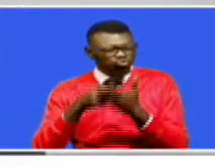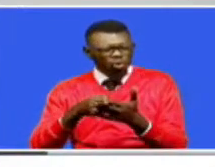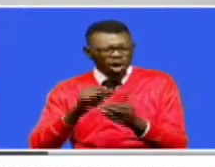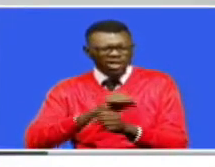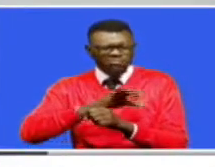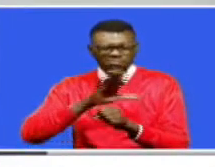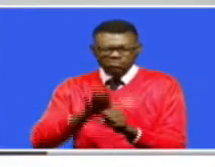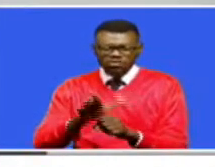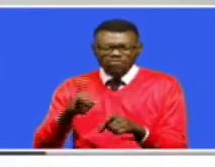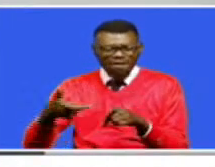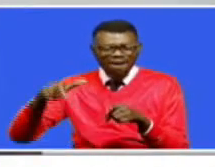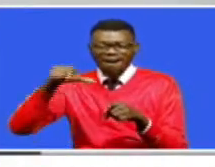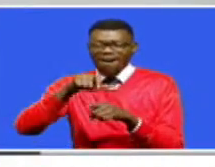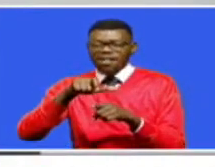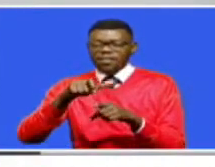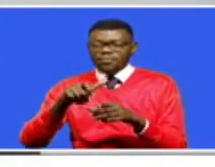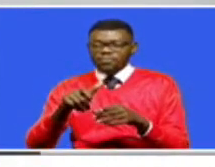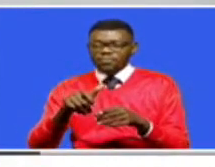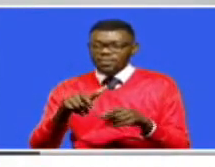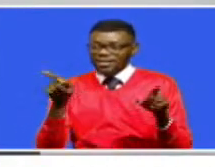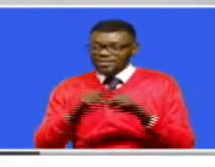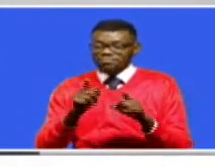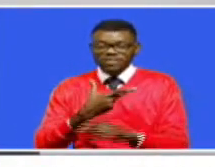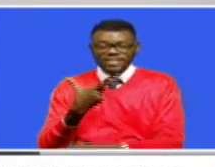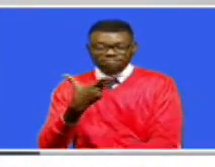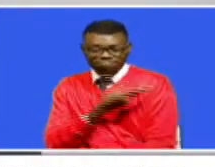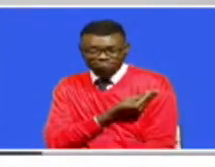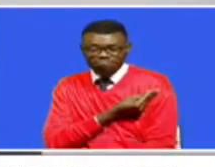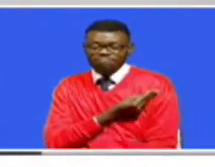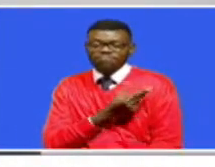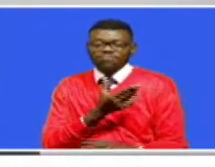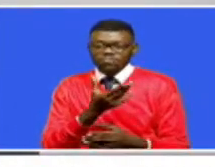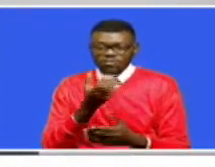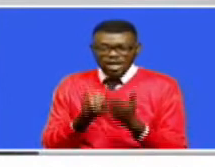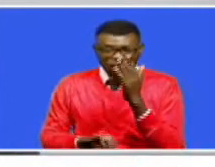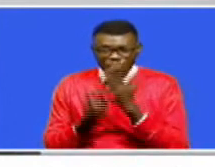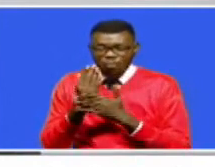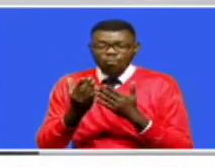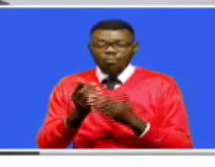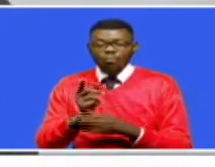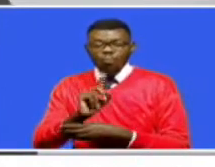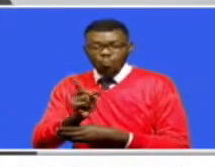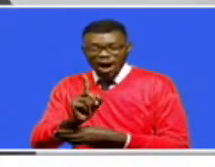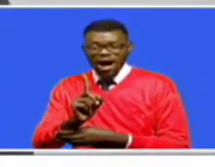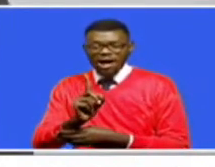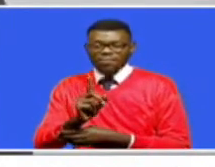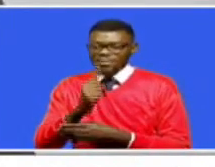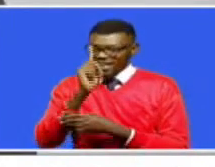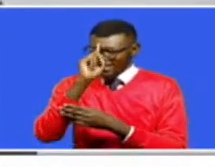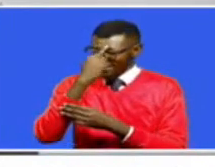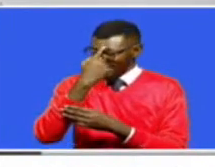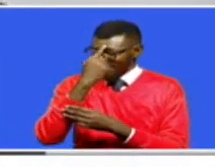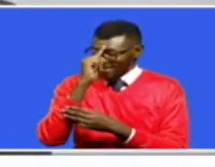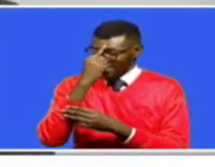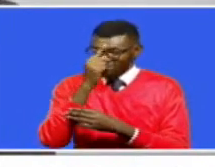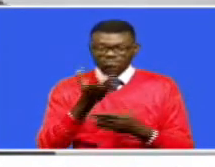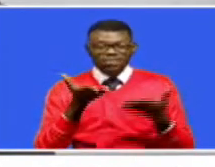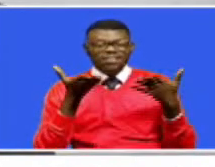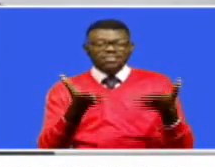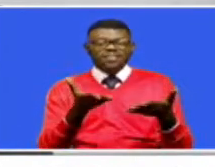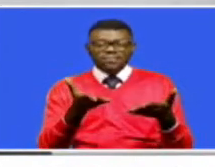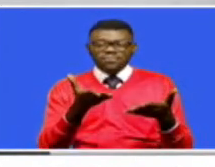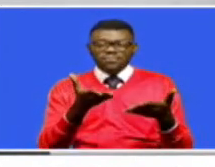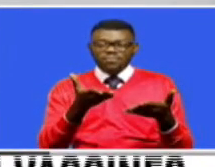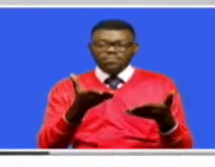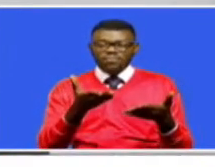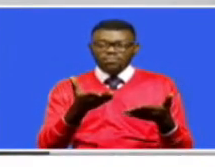cases, and because our vaccine was manufactured in India through the Serum Institute of India, then